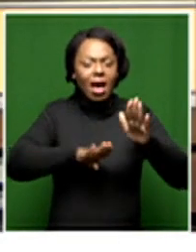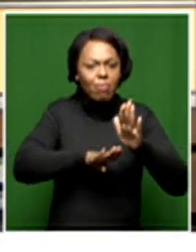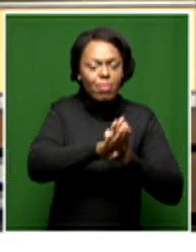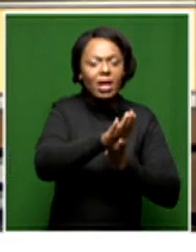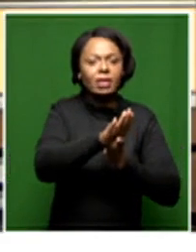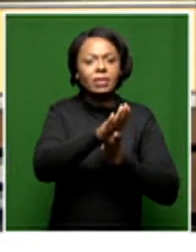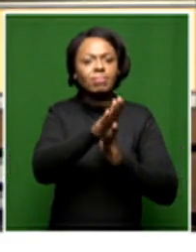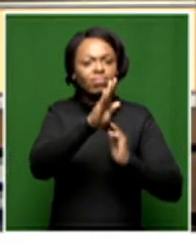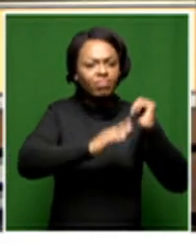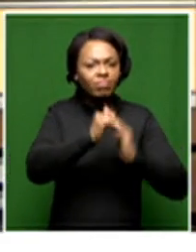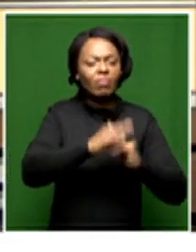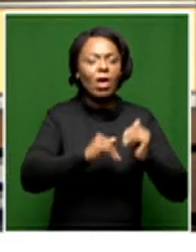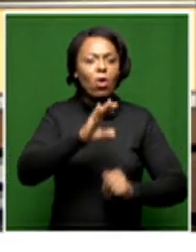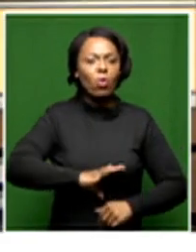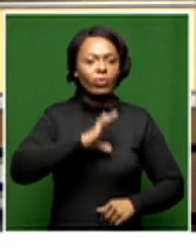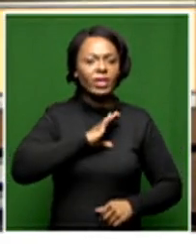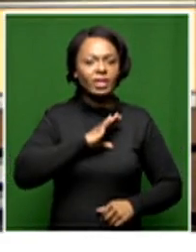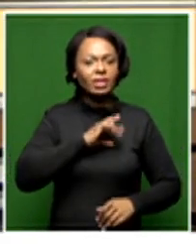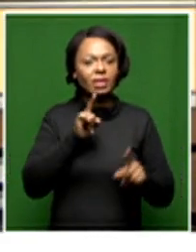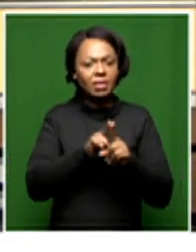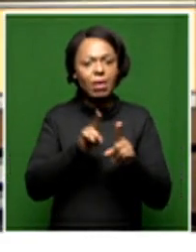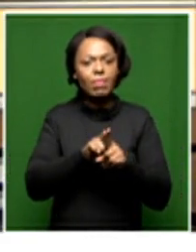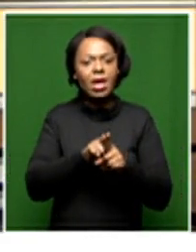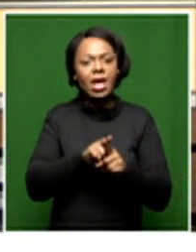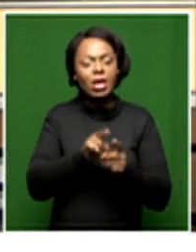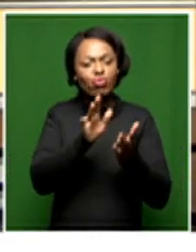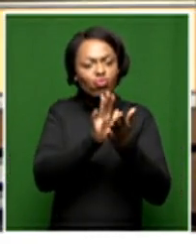how do African language books increase comprehension skills?